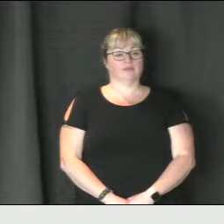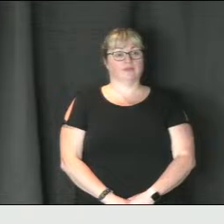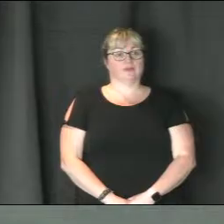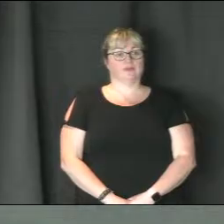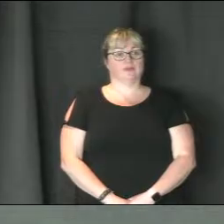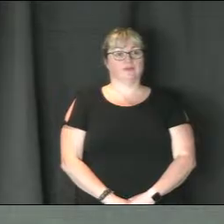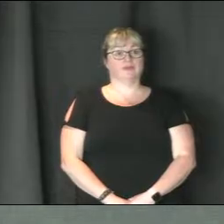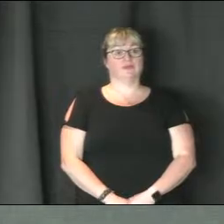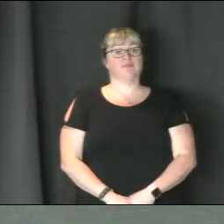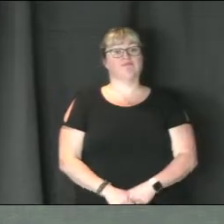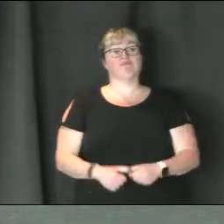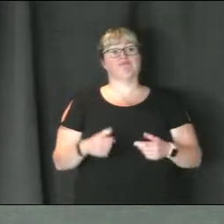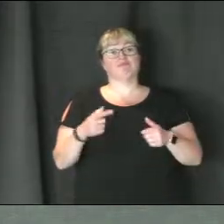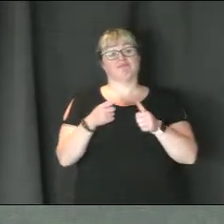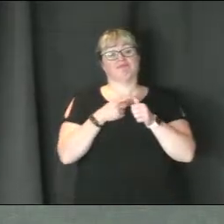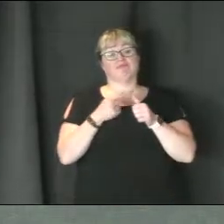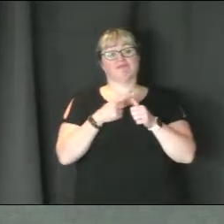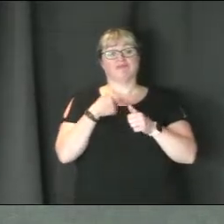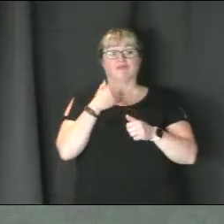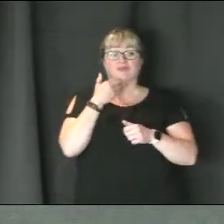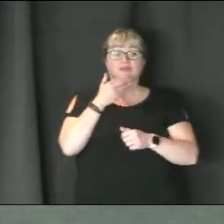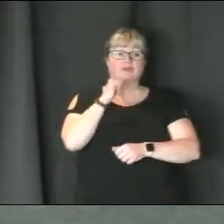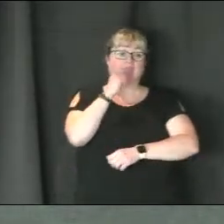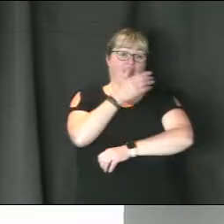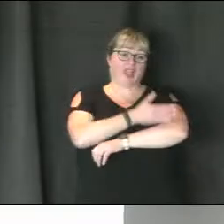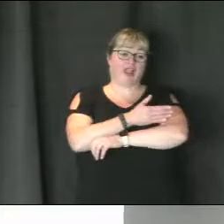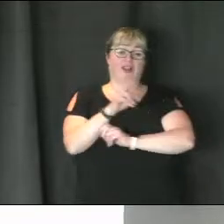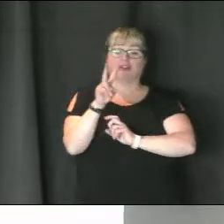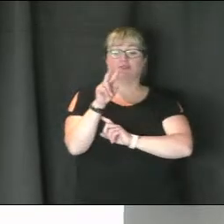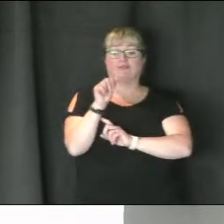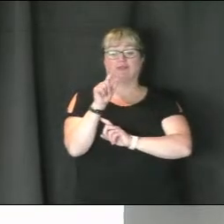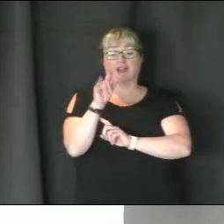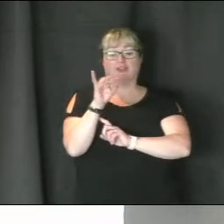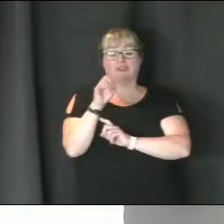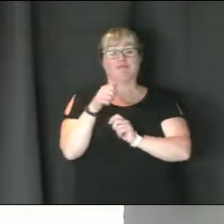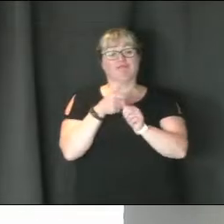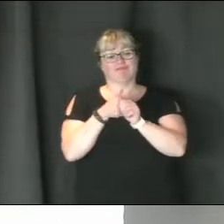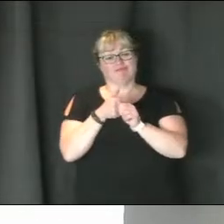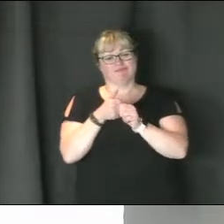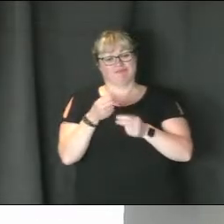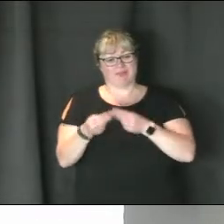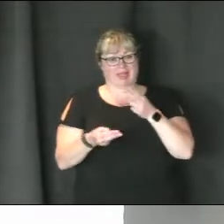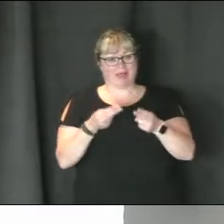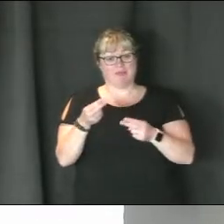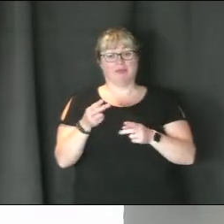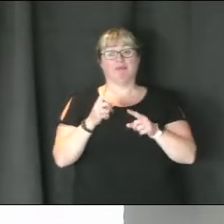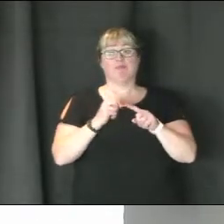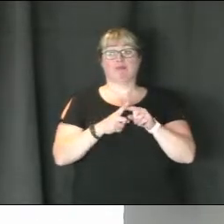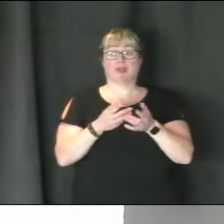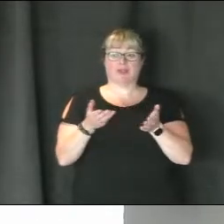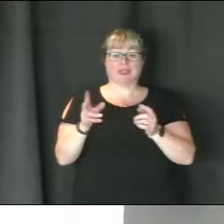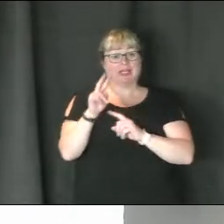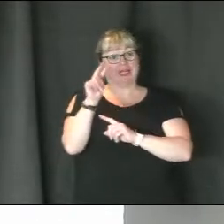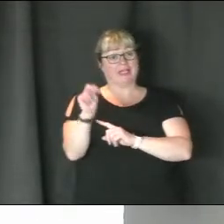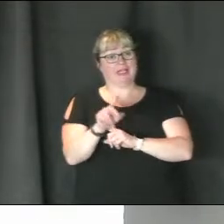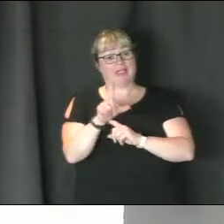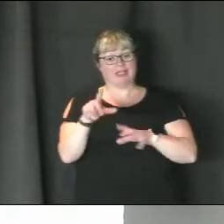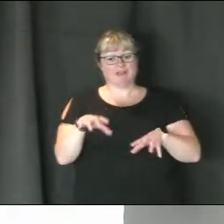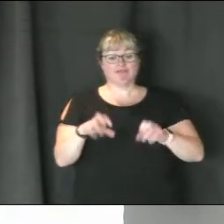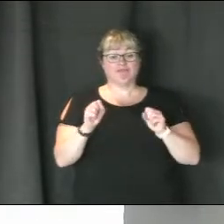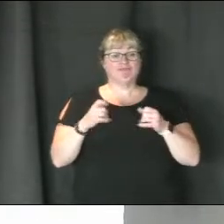First of all, I'd like to thank my daughter Valerie for nominating me and for Newfoundland and Labrador for hosting such an